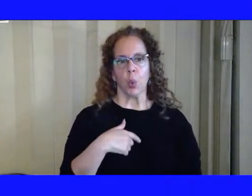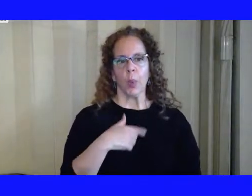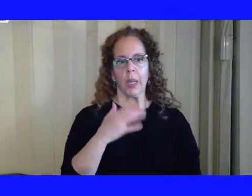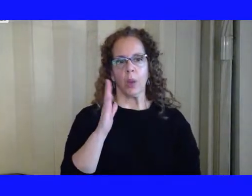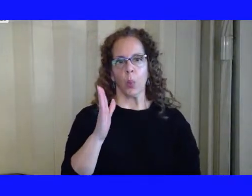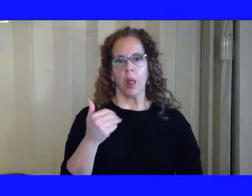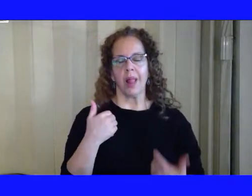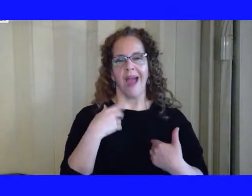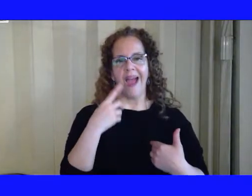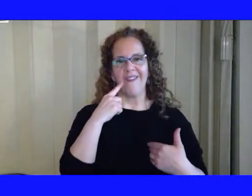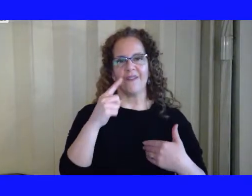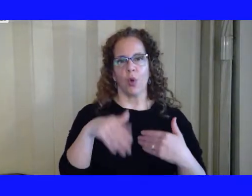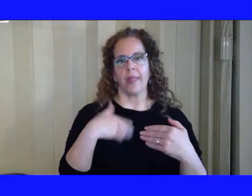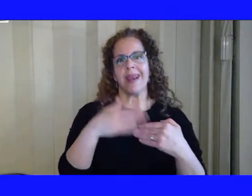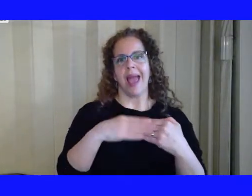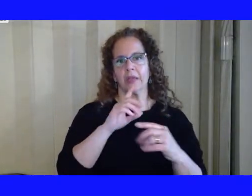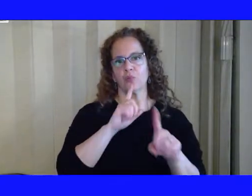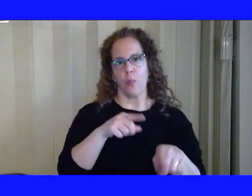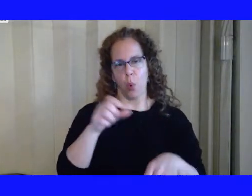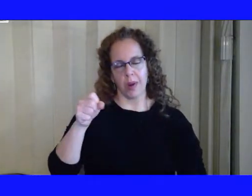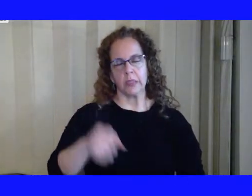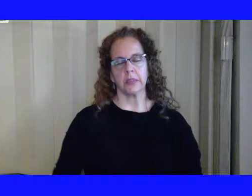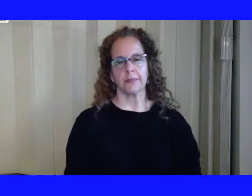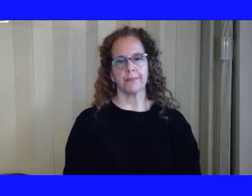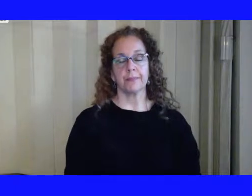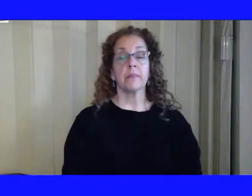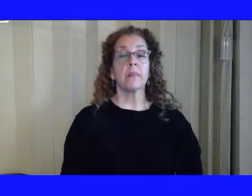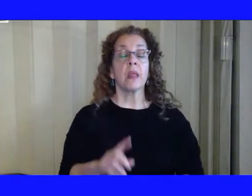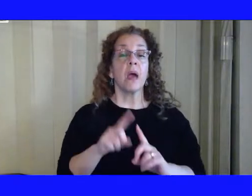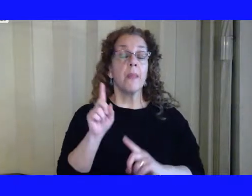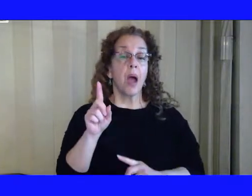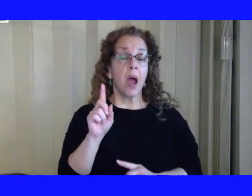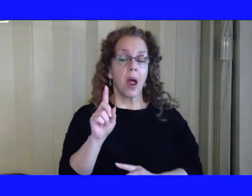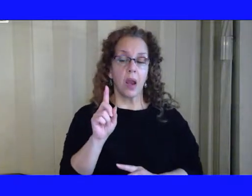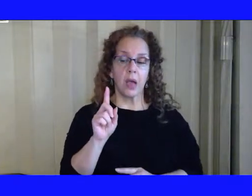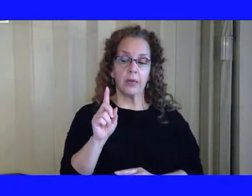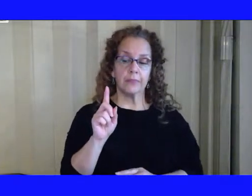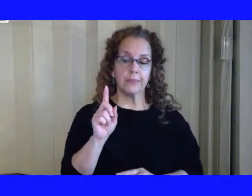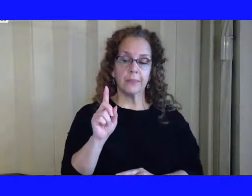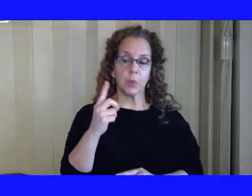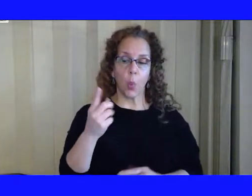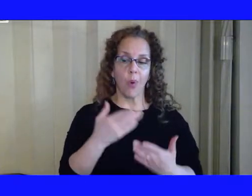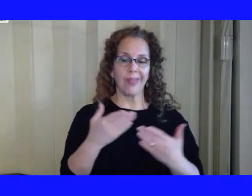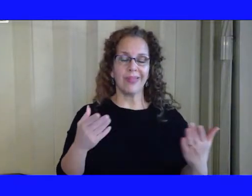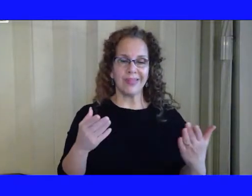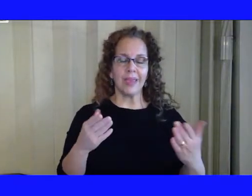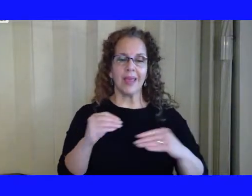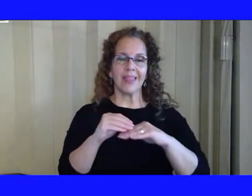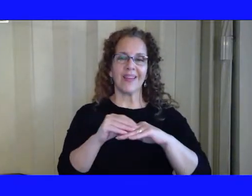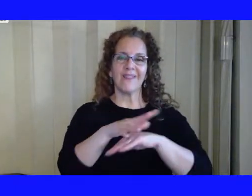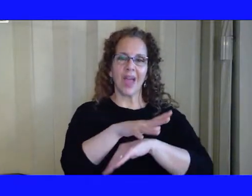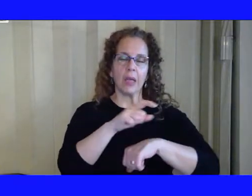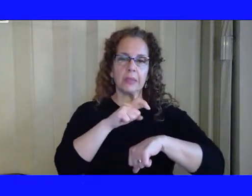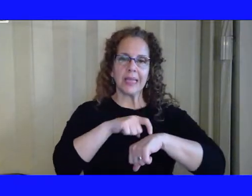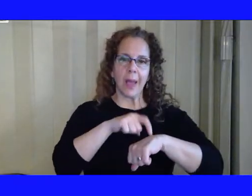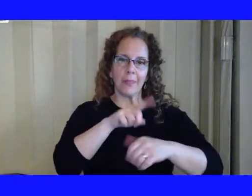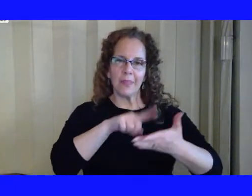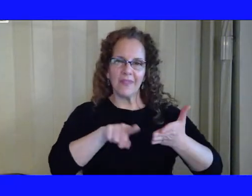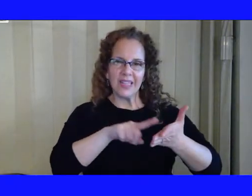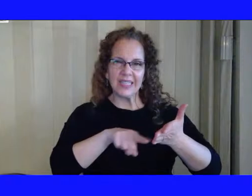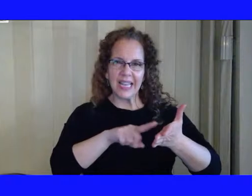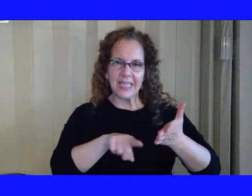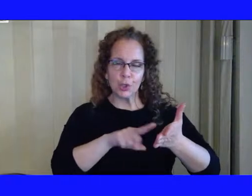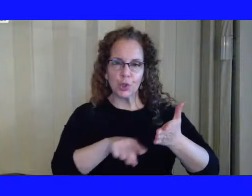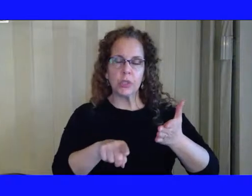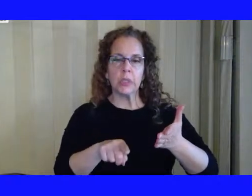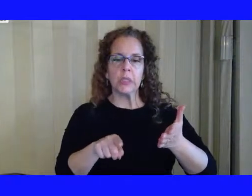schedule together. And if somebody is out on any type of leave, the respondent, the individual being accused, is out on any type of leave, and we